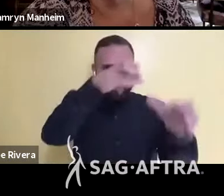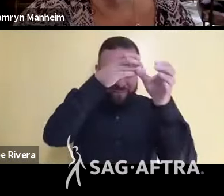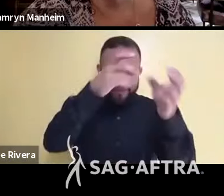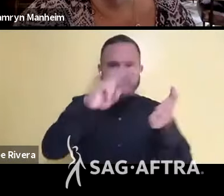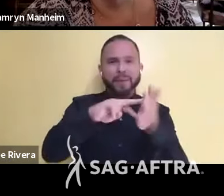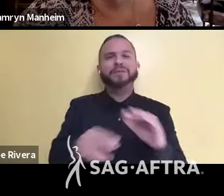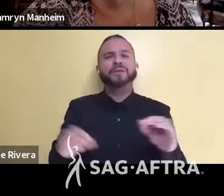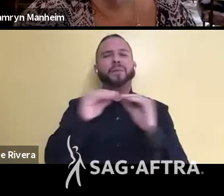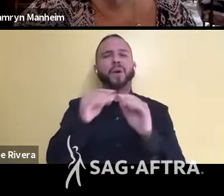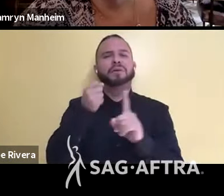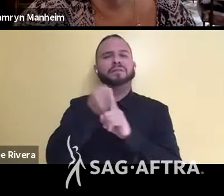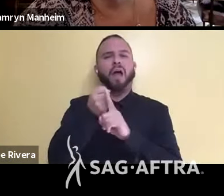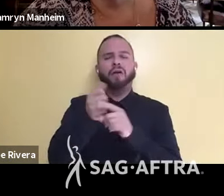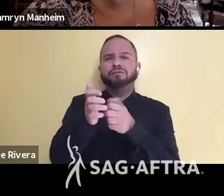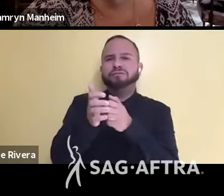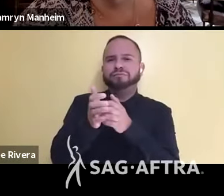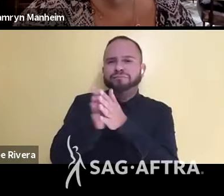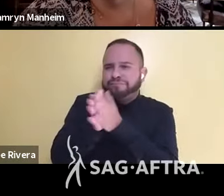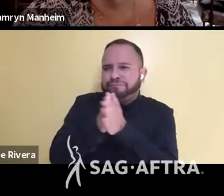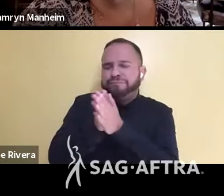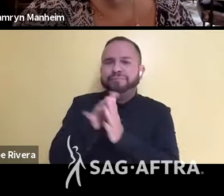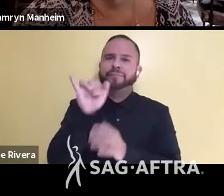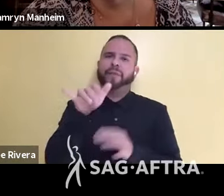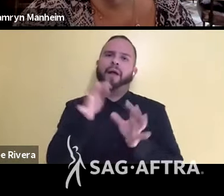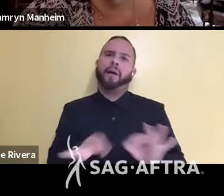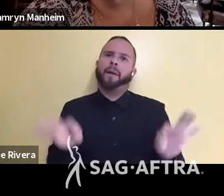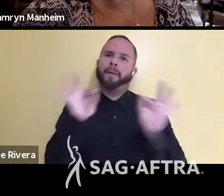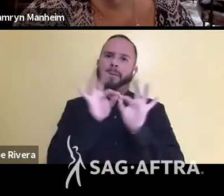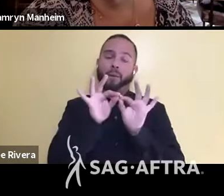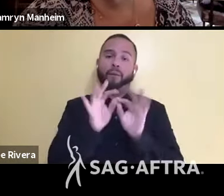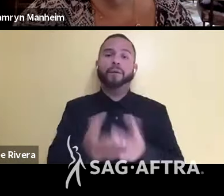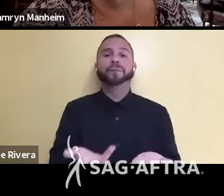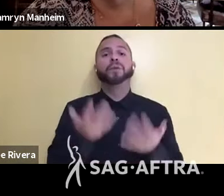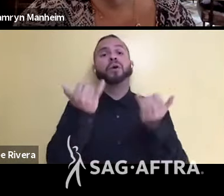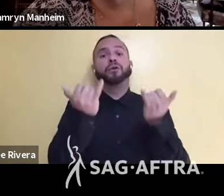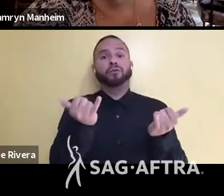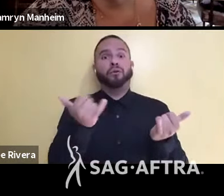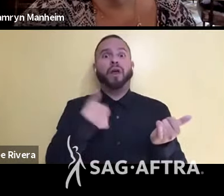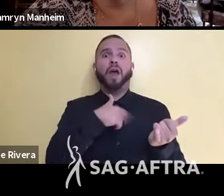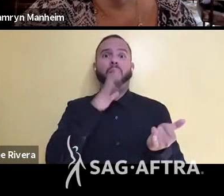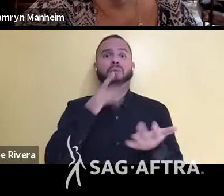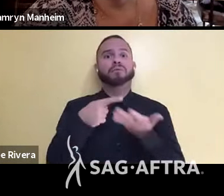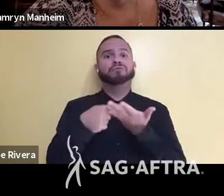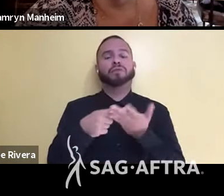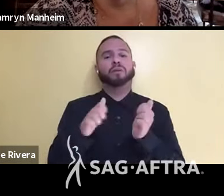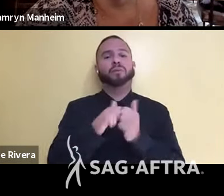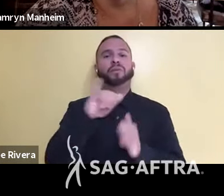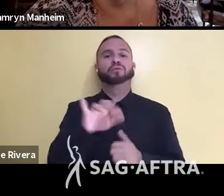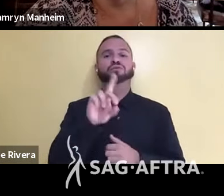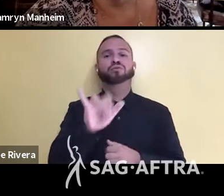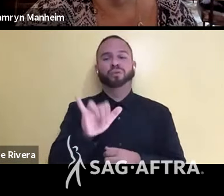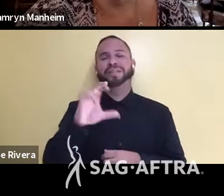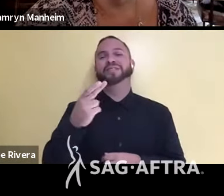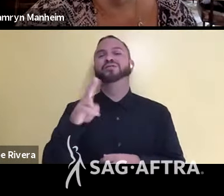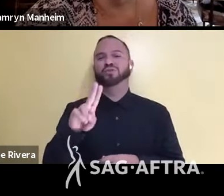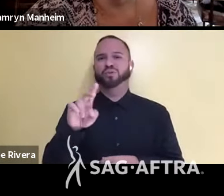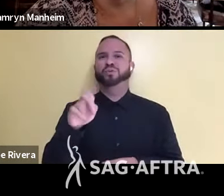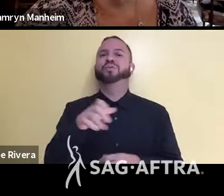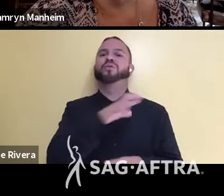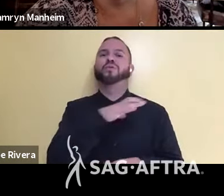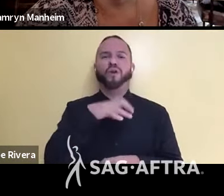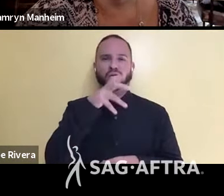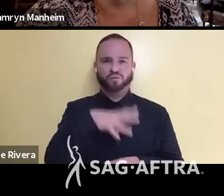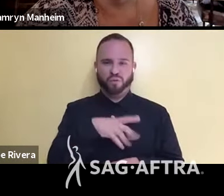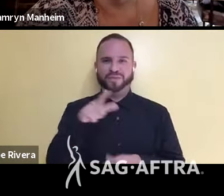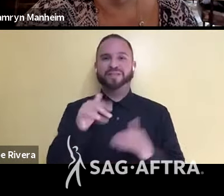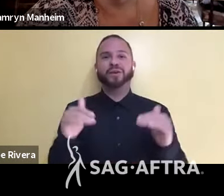have, and that is very important. So today, we are going to be talking with Congresswoman Judy Chu. She's the co-founder and leader